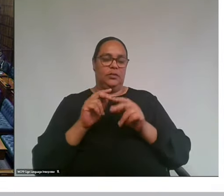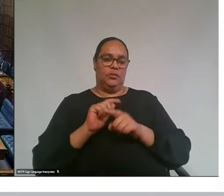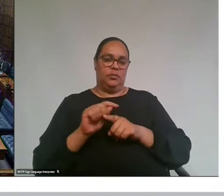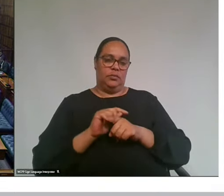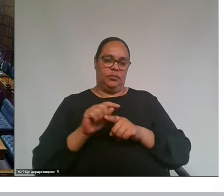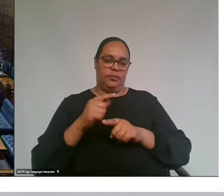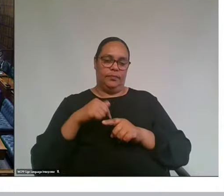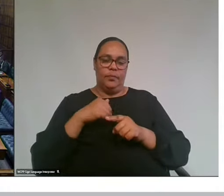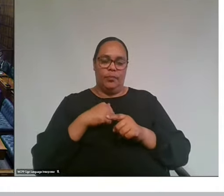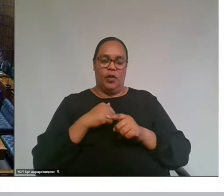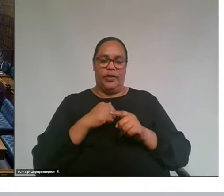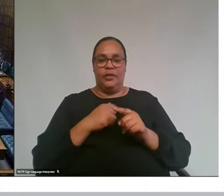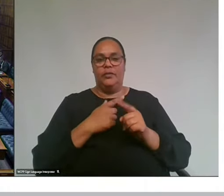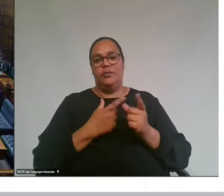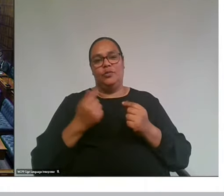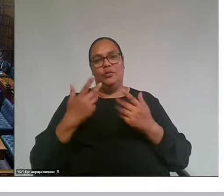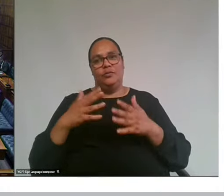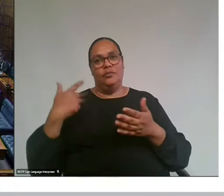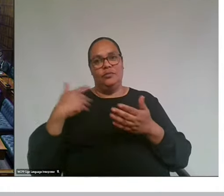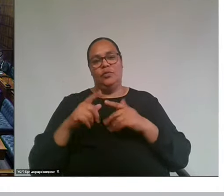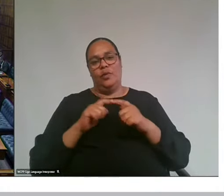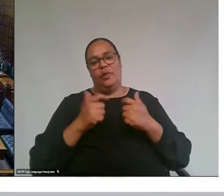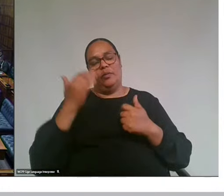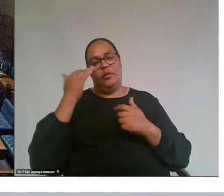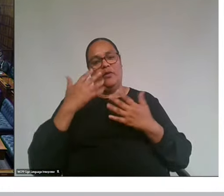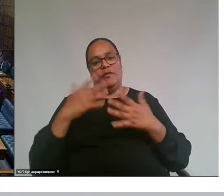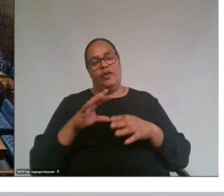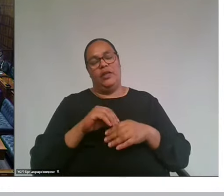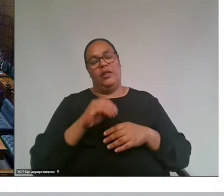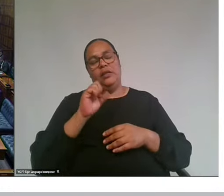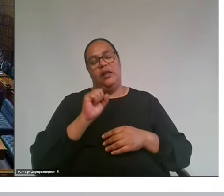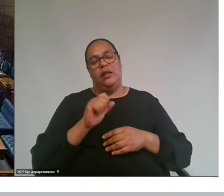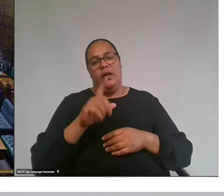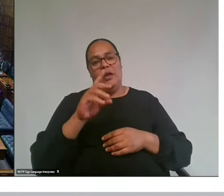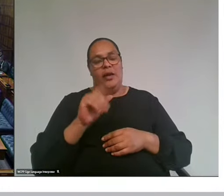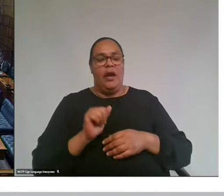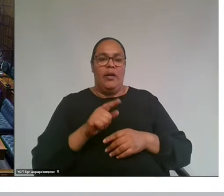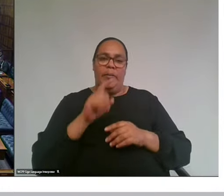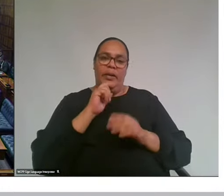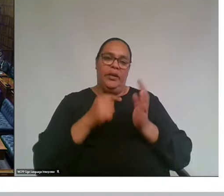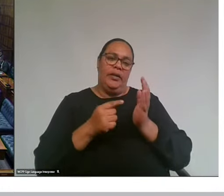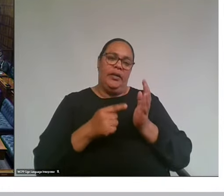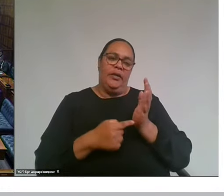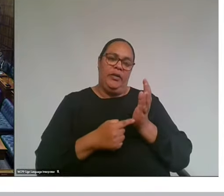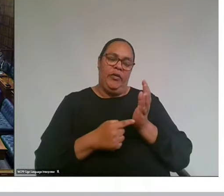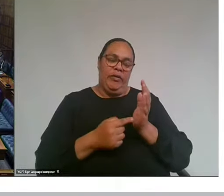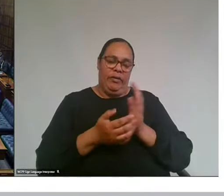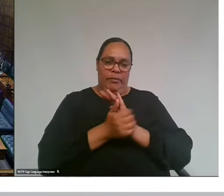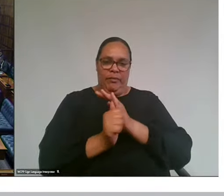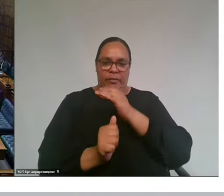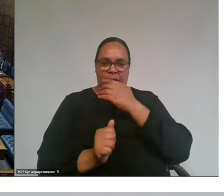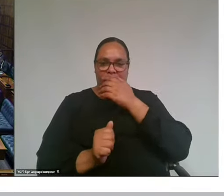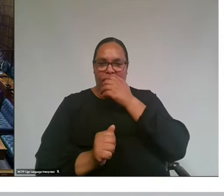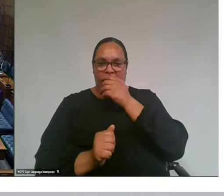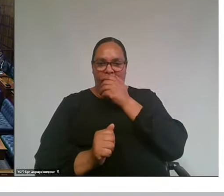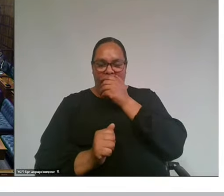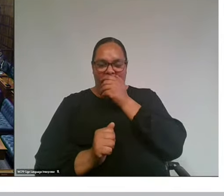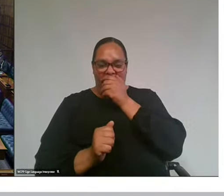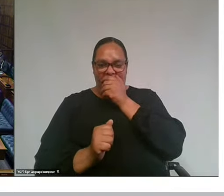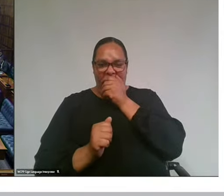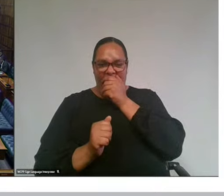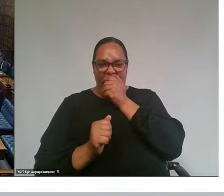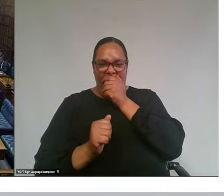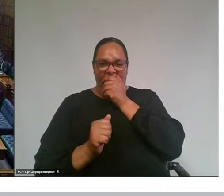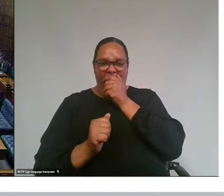already been doing for quite some time and that the committee well knows of in Sana so this is focused on digital skills um uh and and